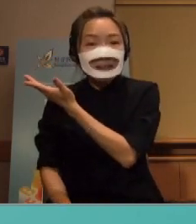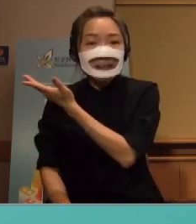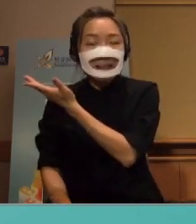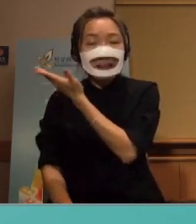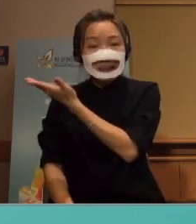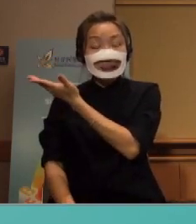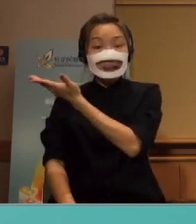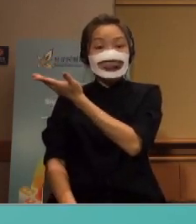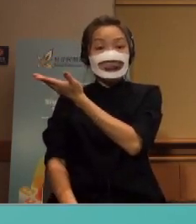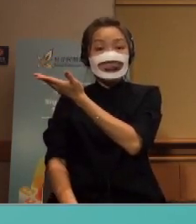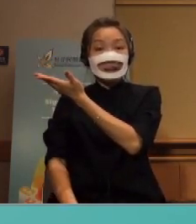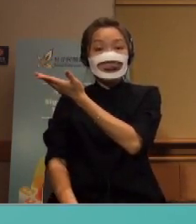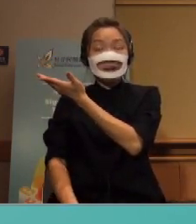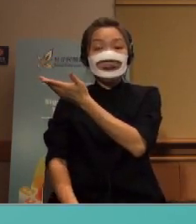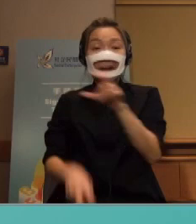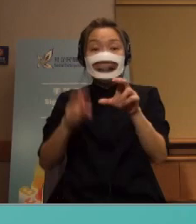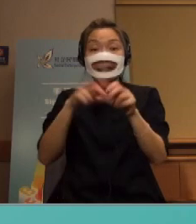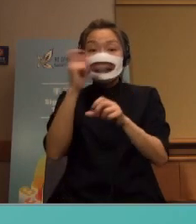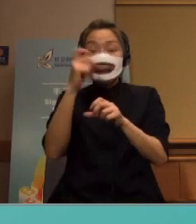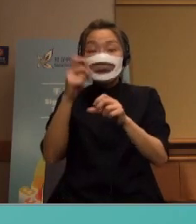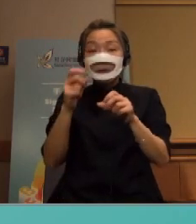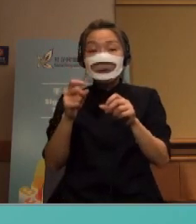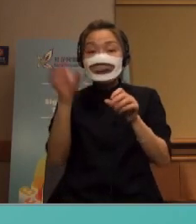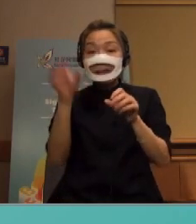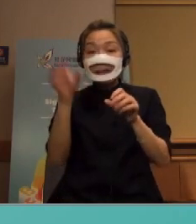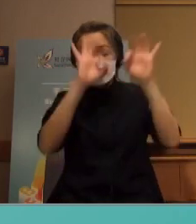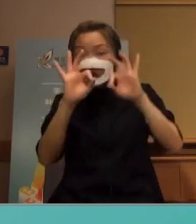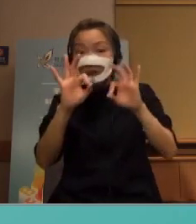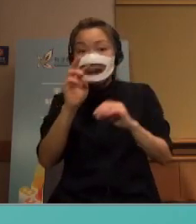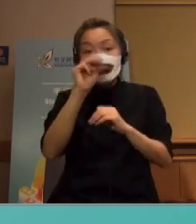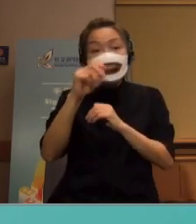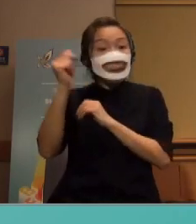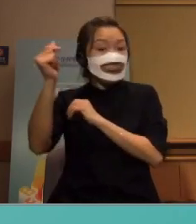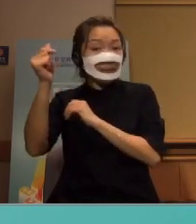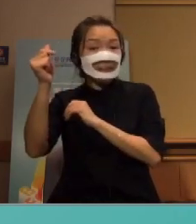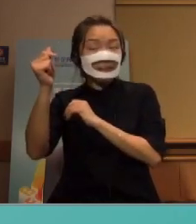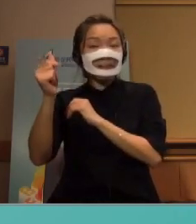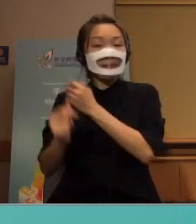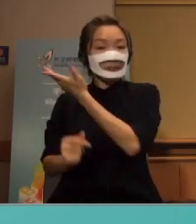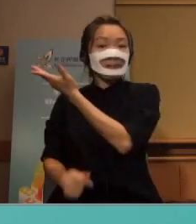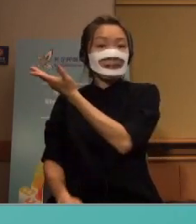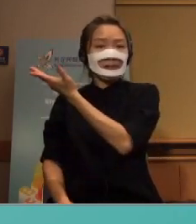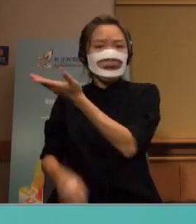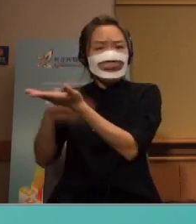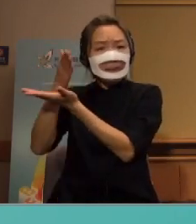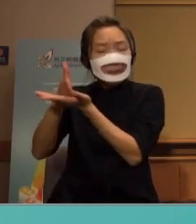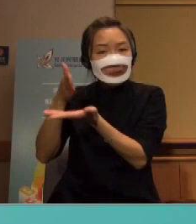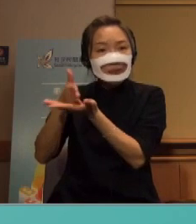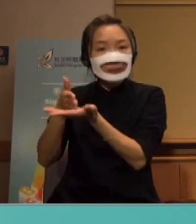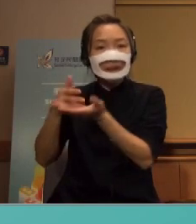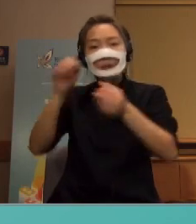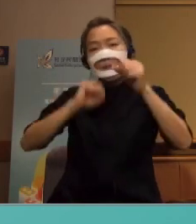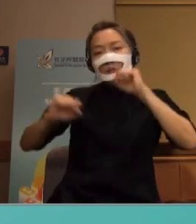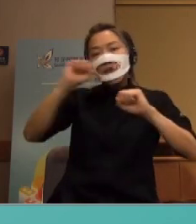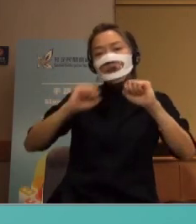West Kowloon that we are building right now. Maybe we will have some seminar and some concert over there on the stage.